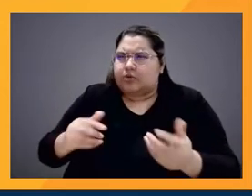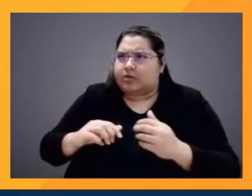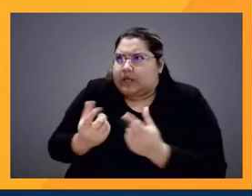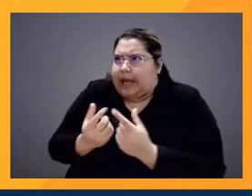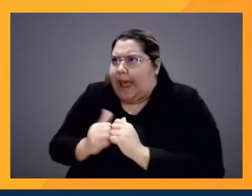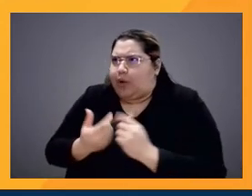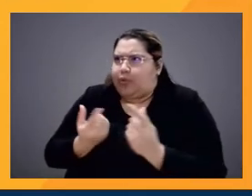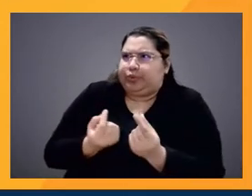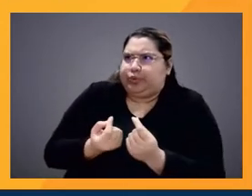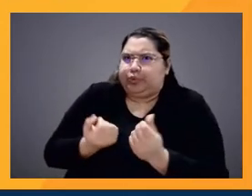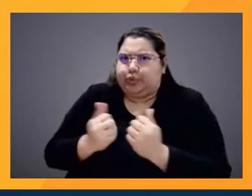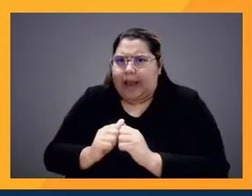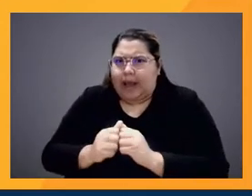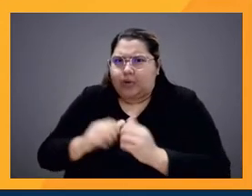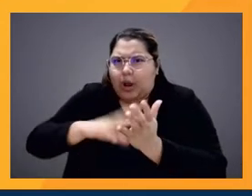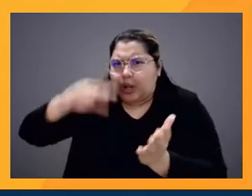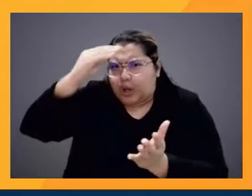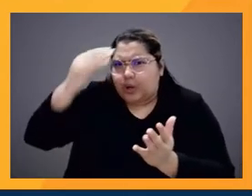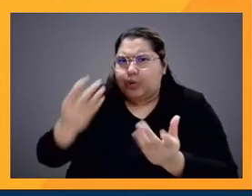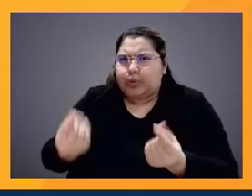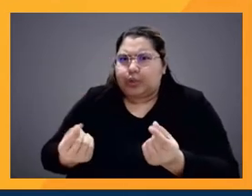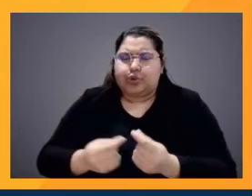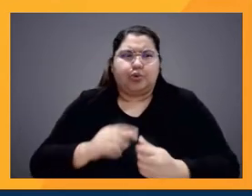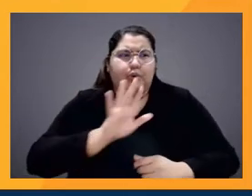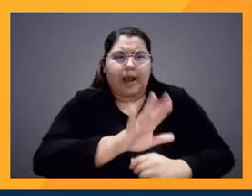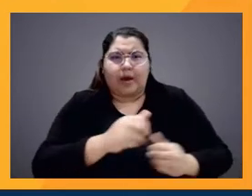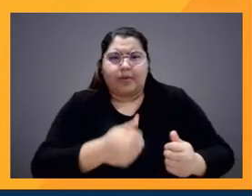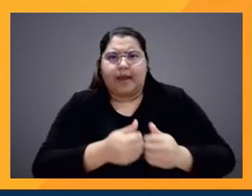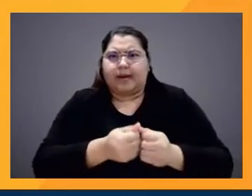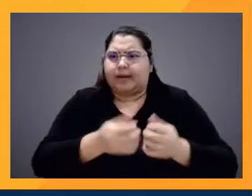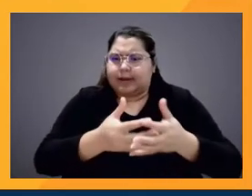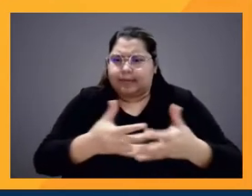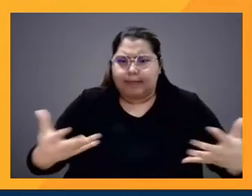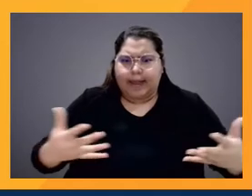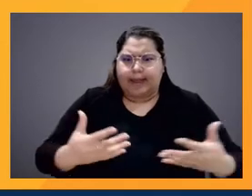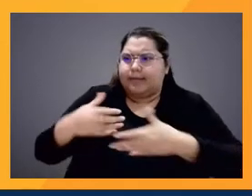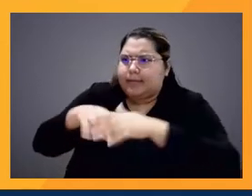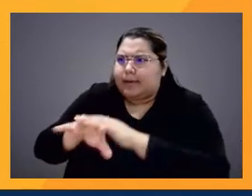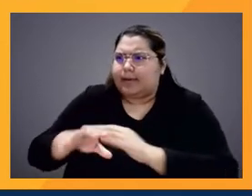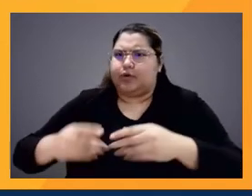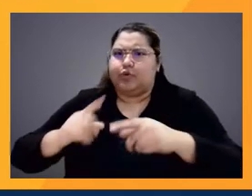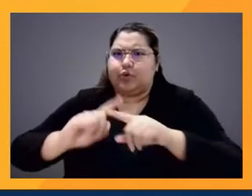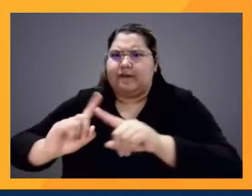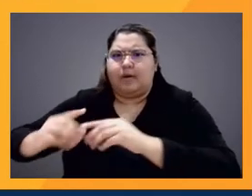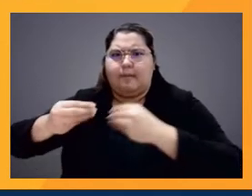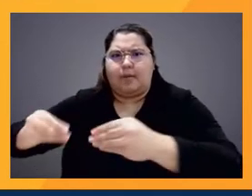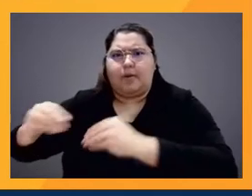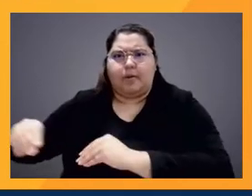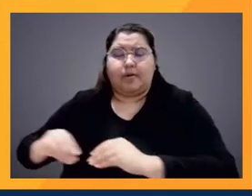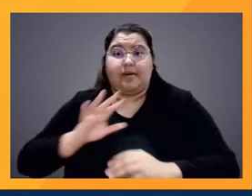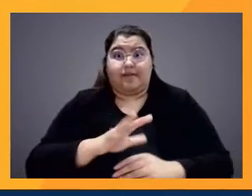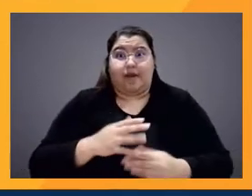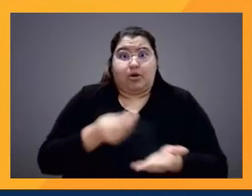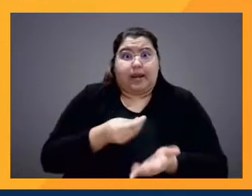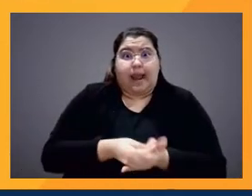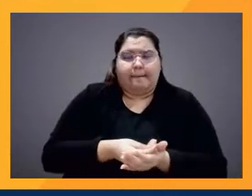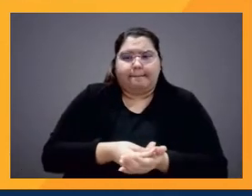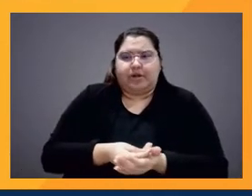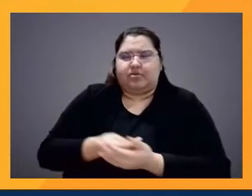we do all this through an incredible network of resource partners on the ground throughout the states and territories. And those are our small